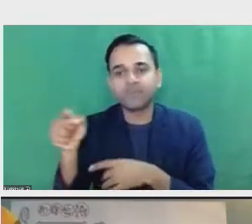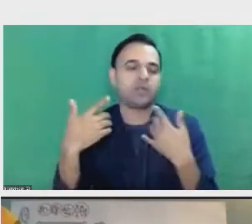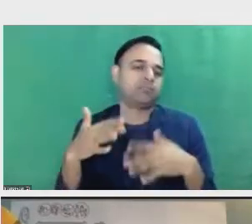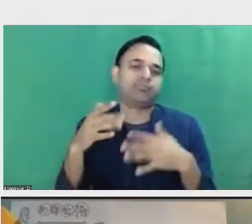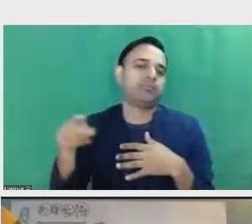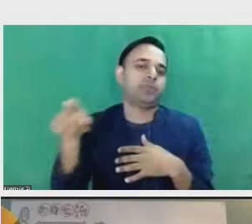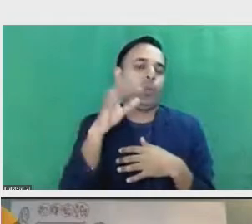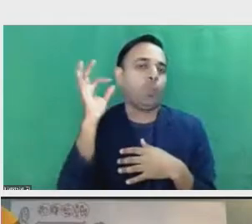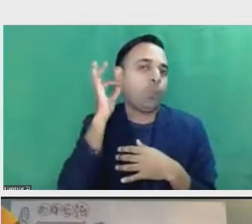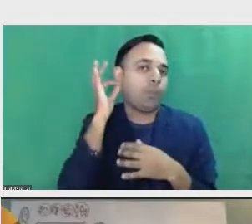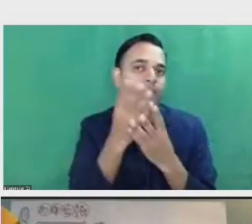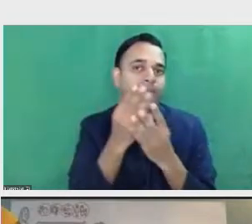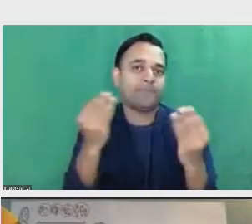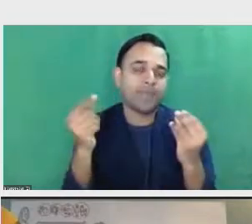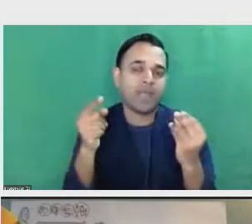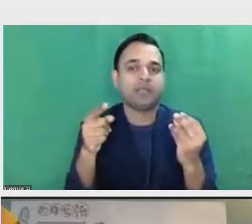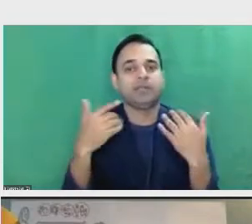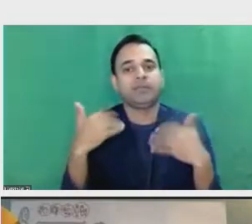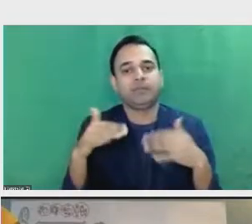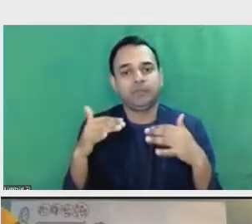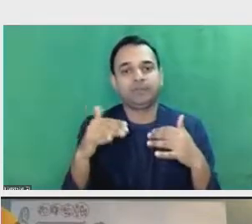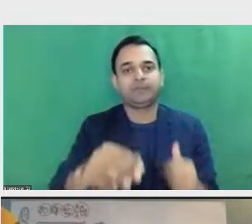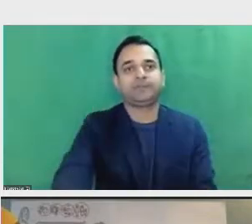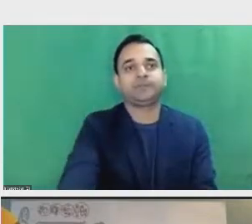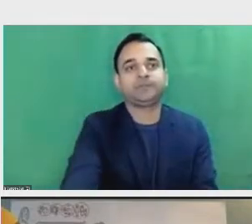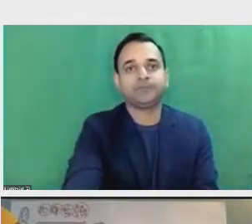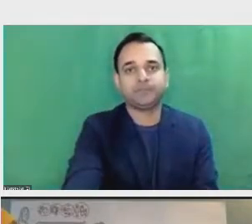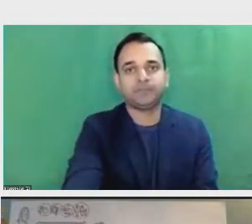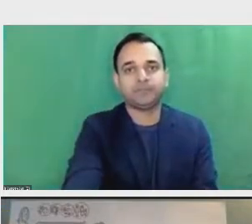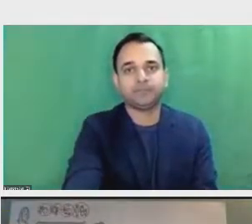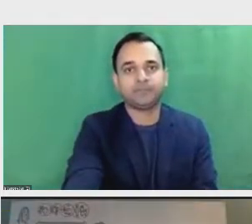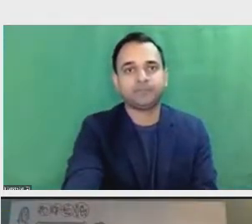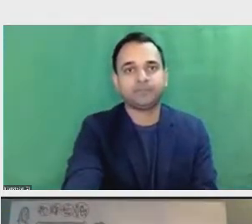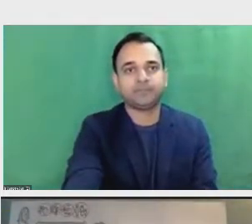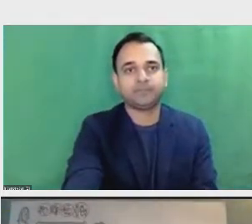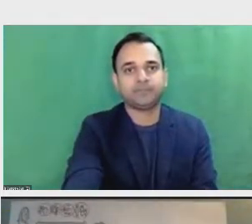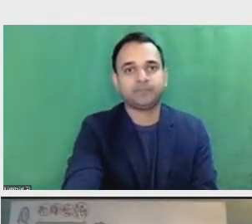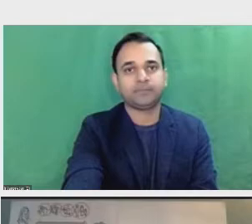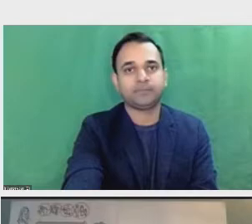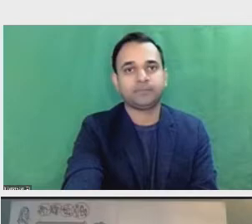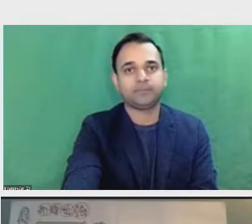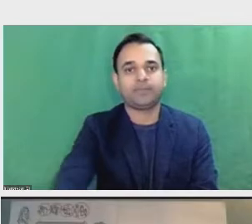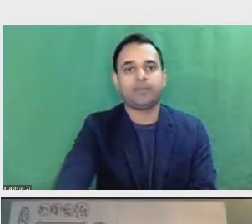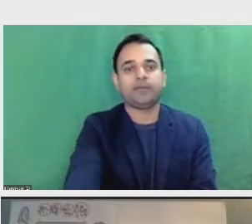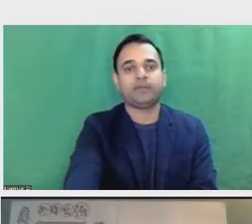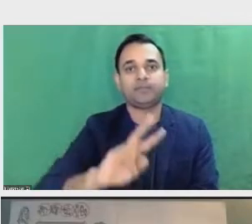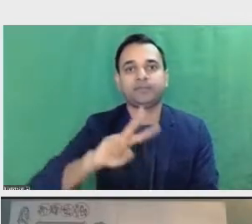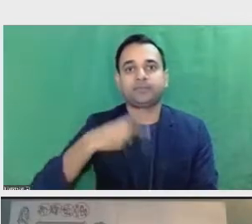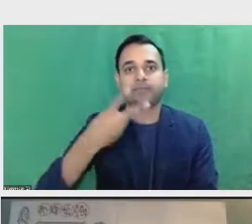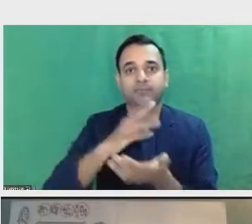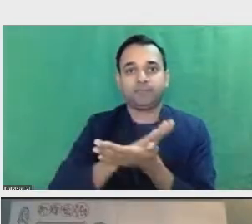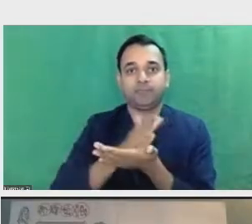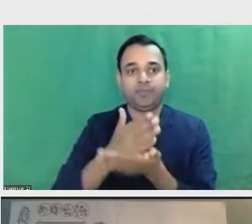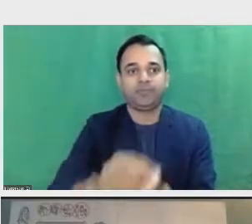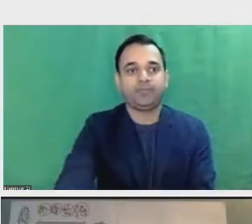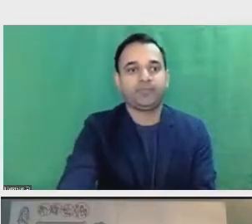this context, because not only does it include clean air, safe and sufficient water, healthy and sustainably produced food, a